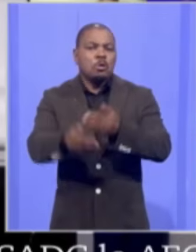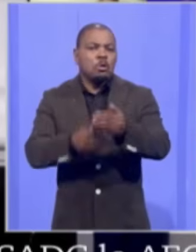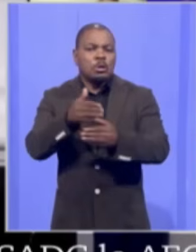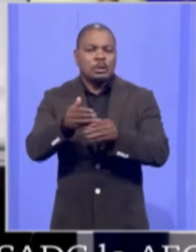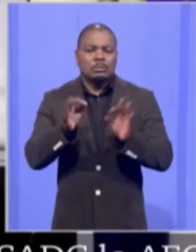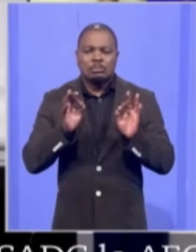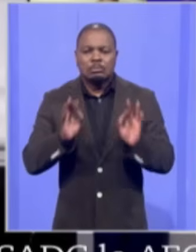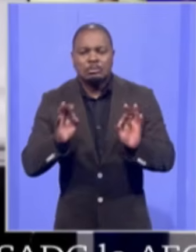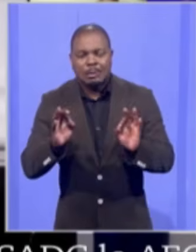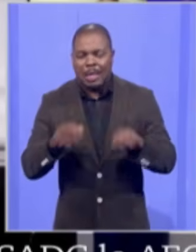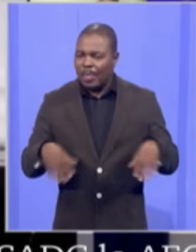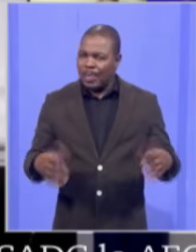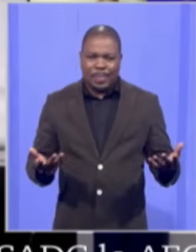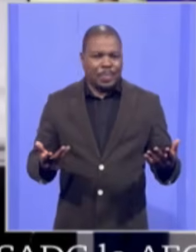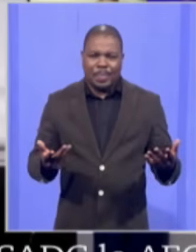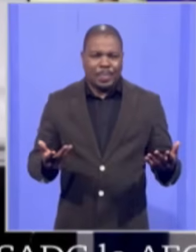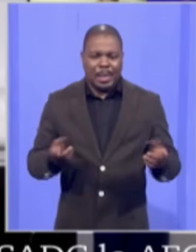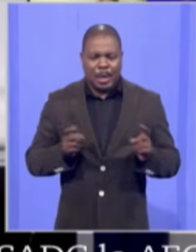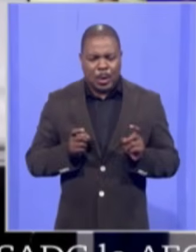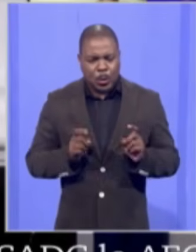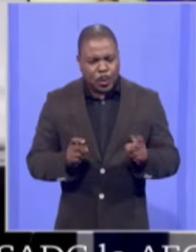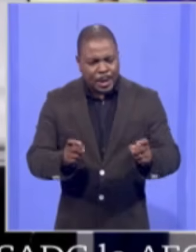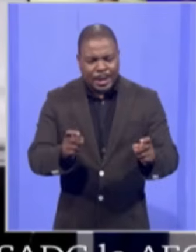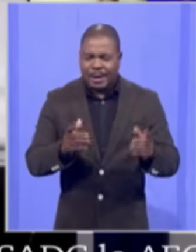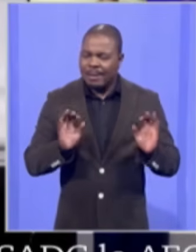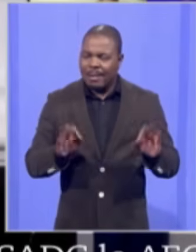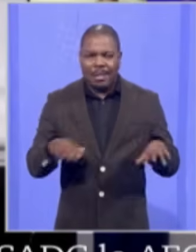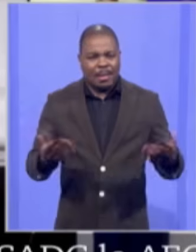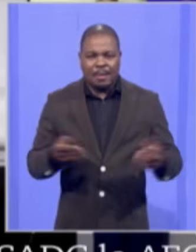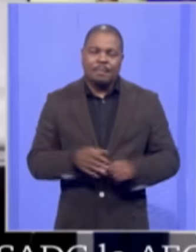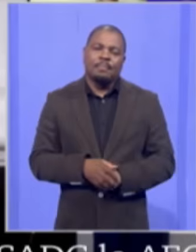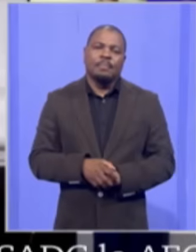with the agency they deserve.